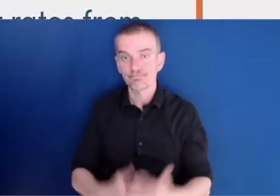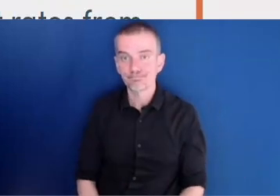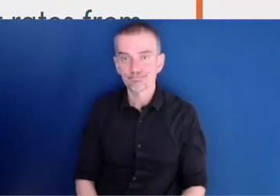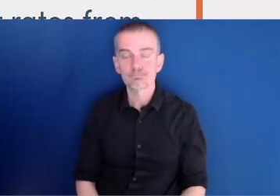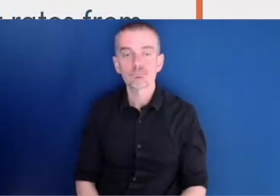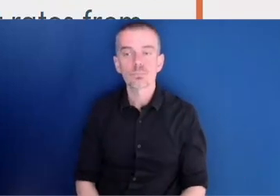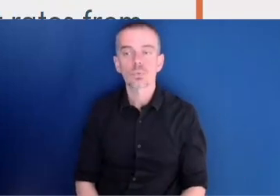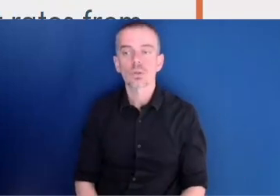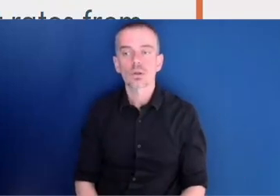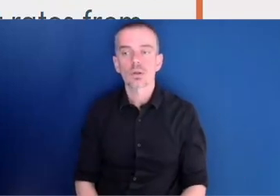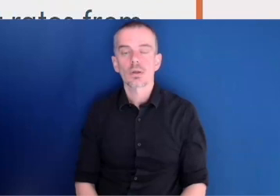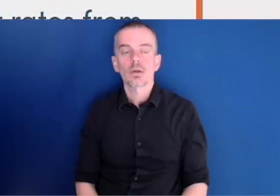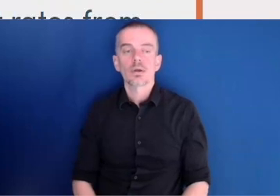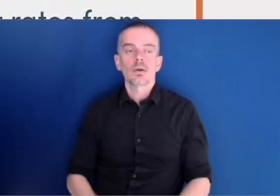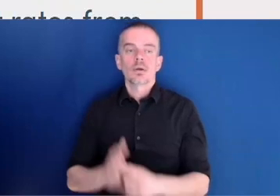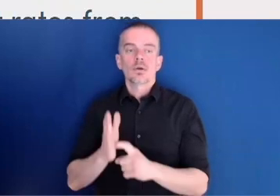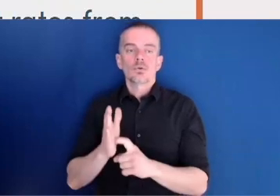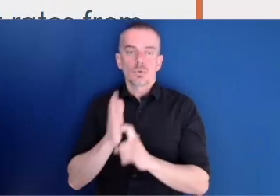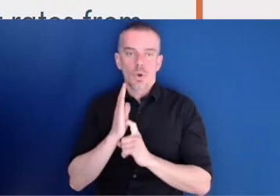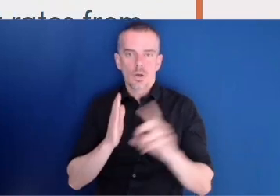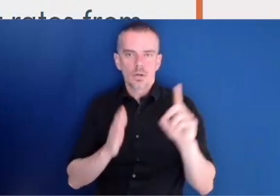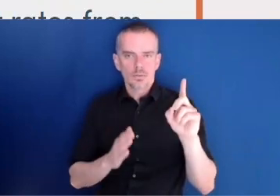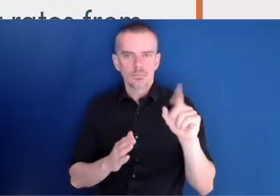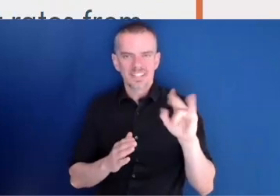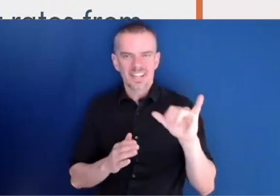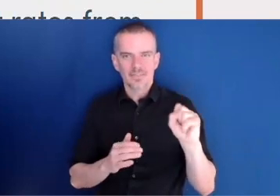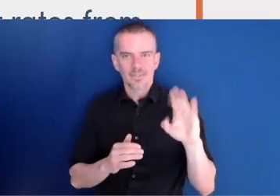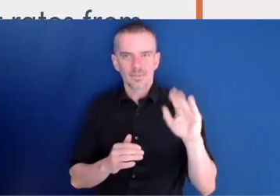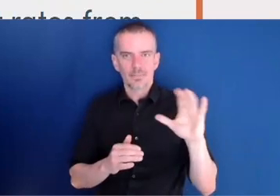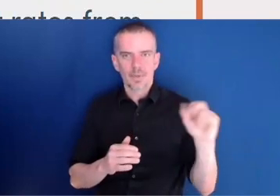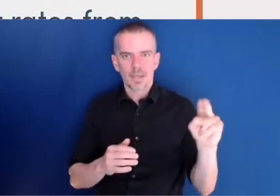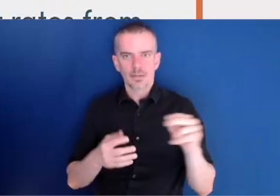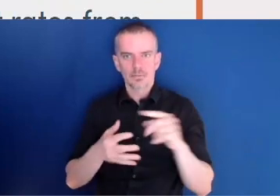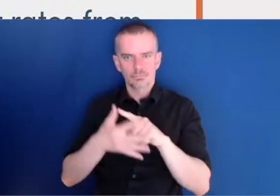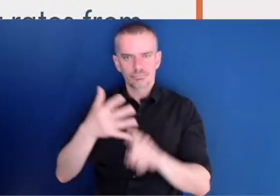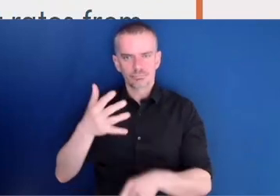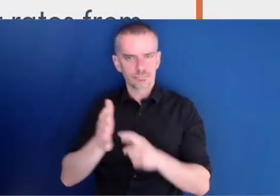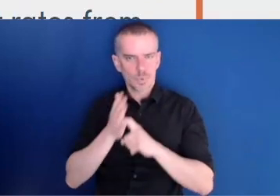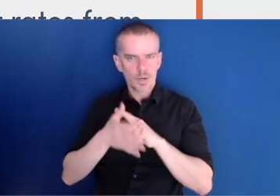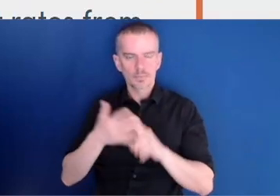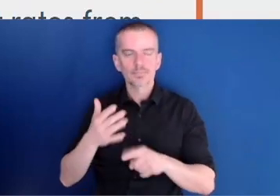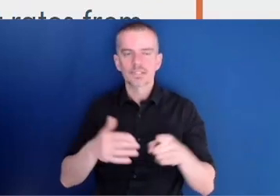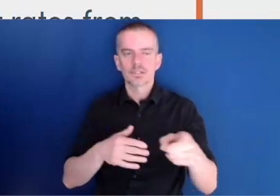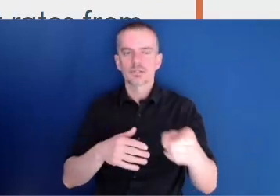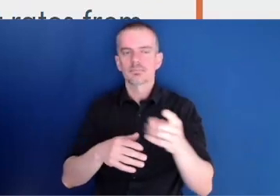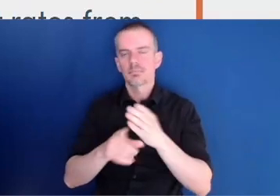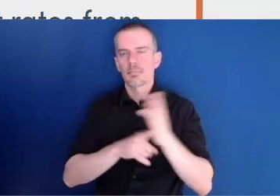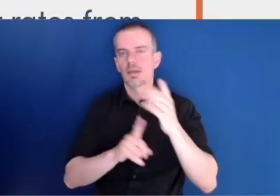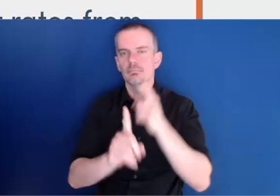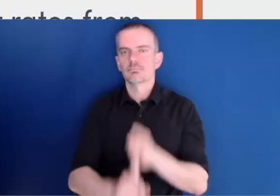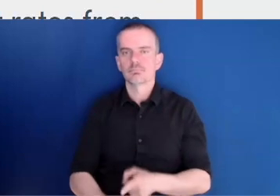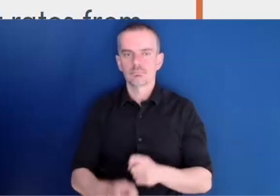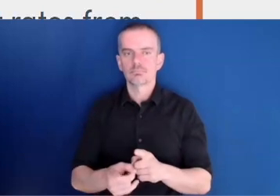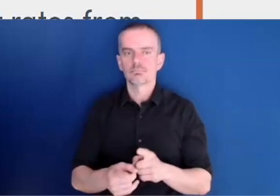So requirements under Davis-Bacon, these are the high level things that you need to do to make sure that